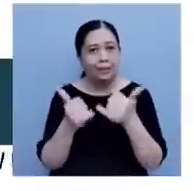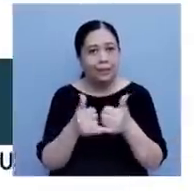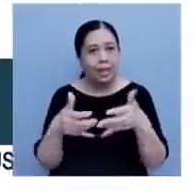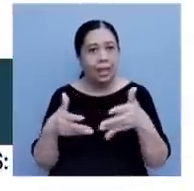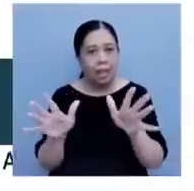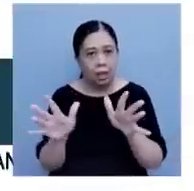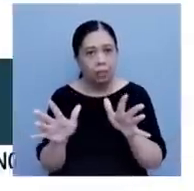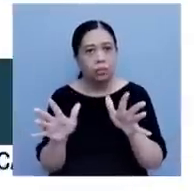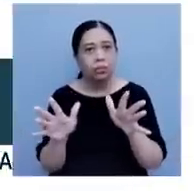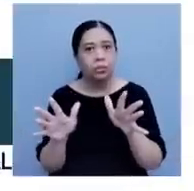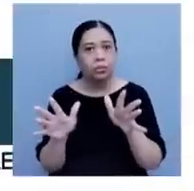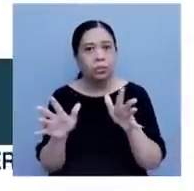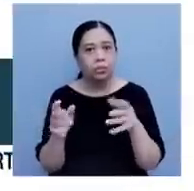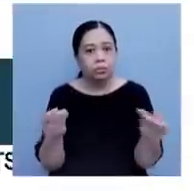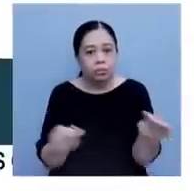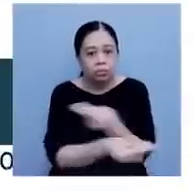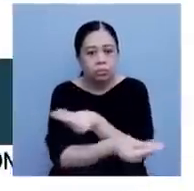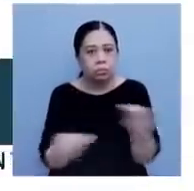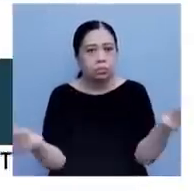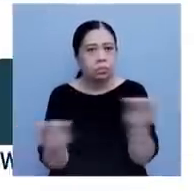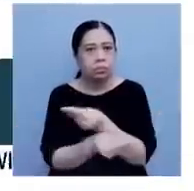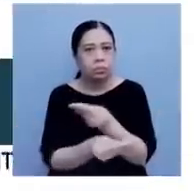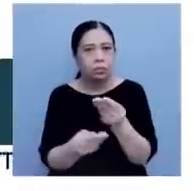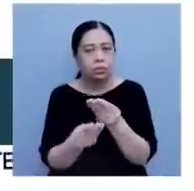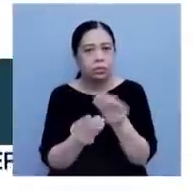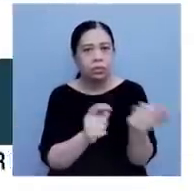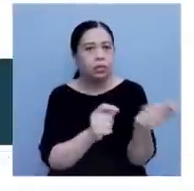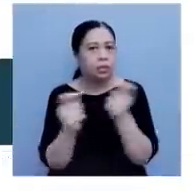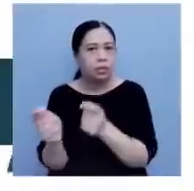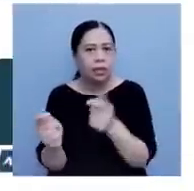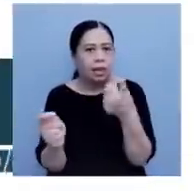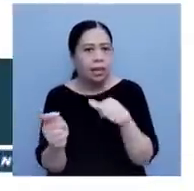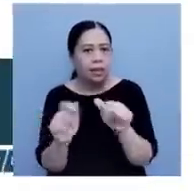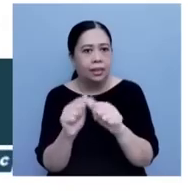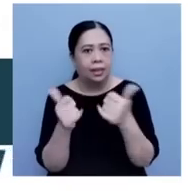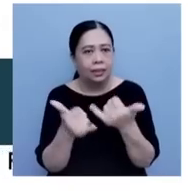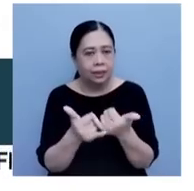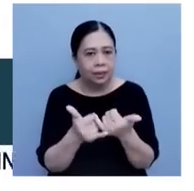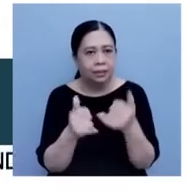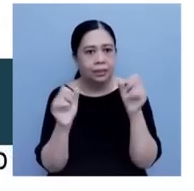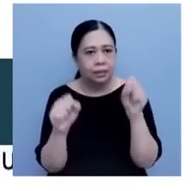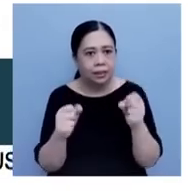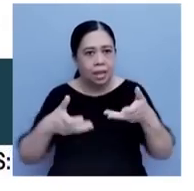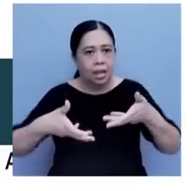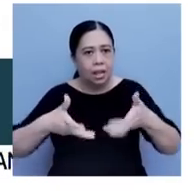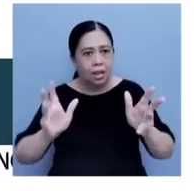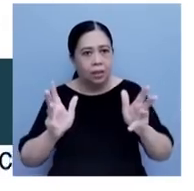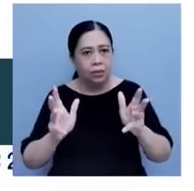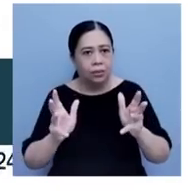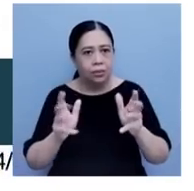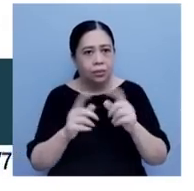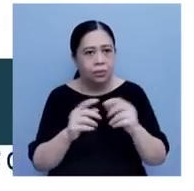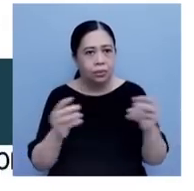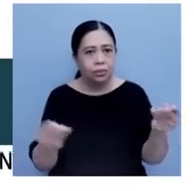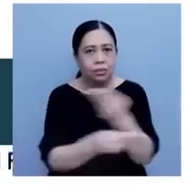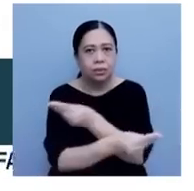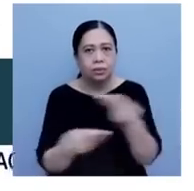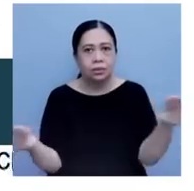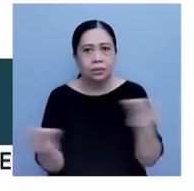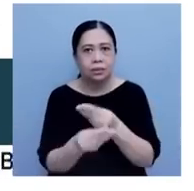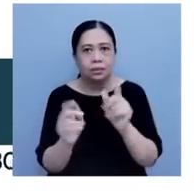do interagency transfers. Any agency for that matter is allowed interagency